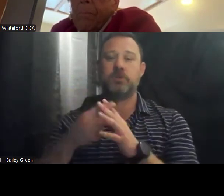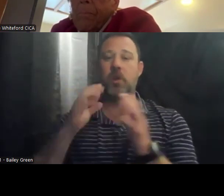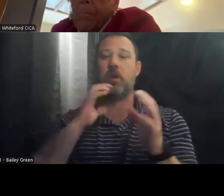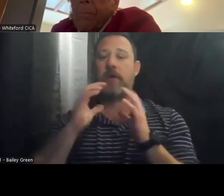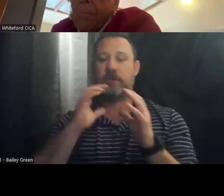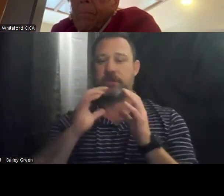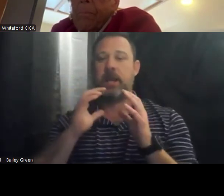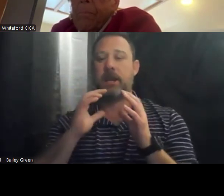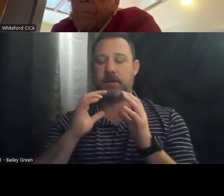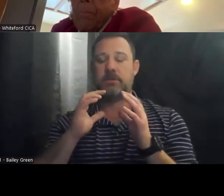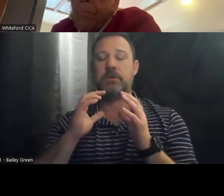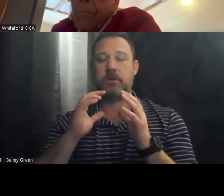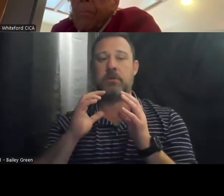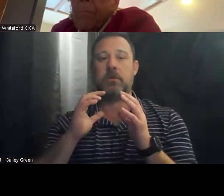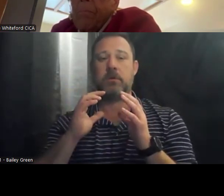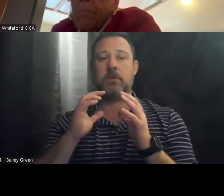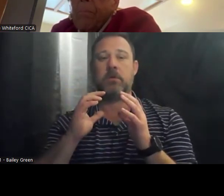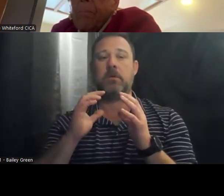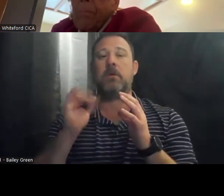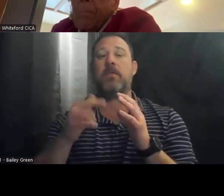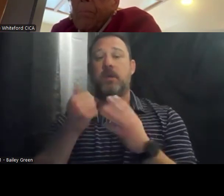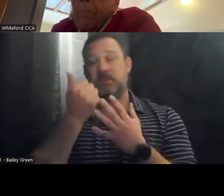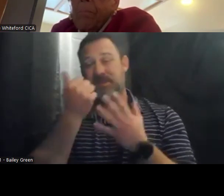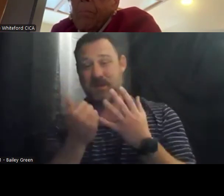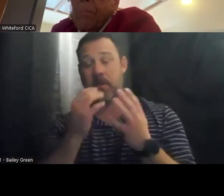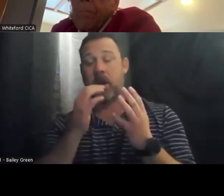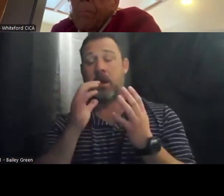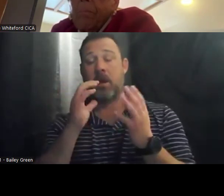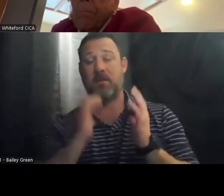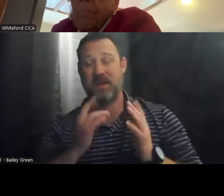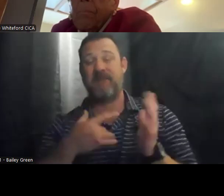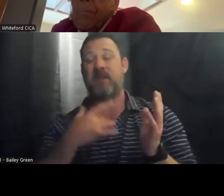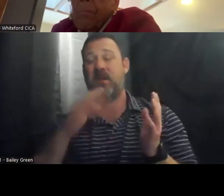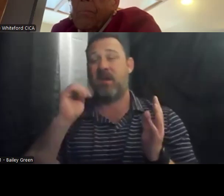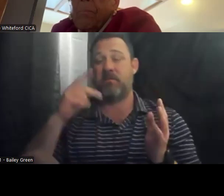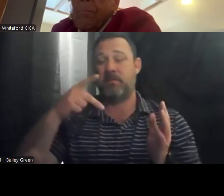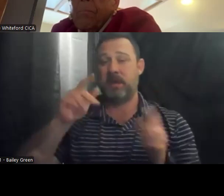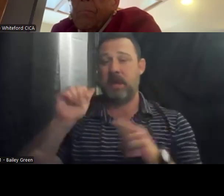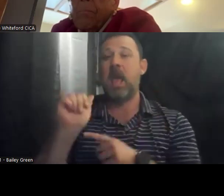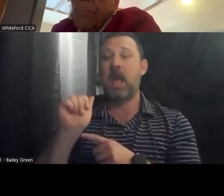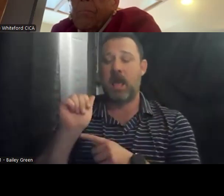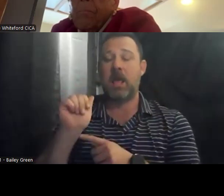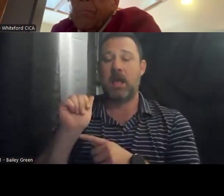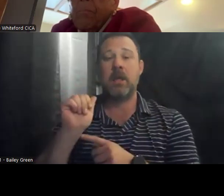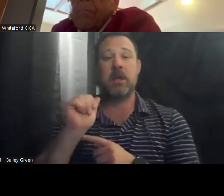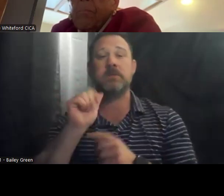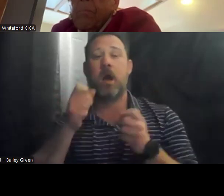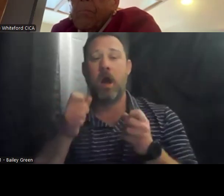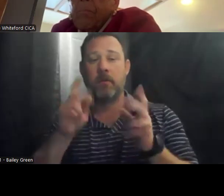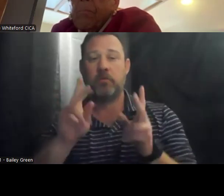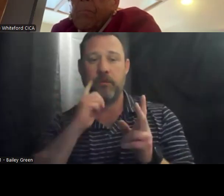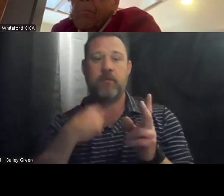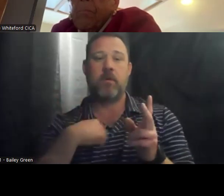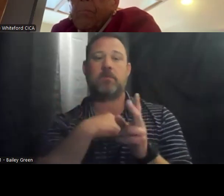conversation with, which is that the HCBS subcommittee feels that the MPA is an opportunity for us